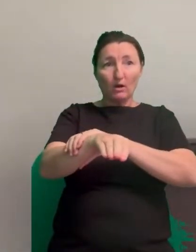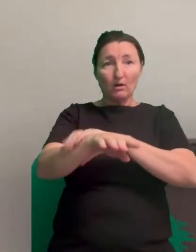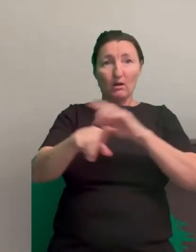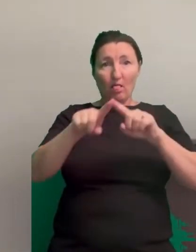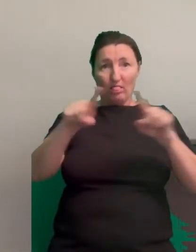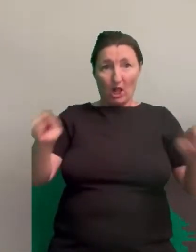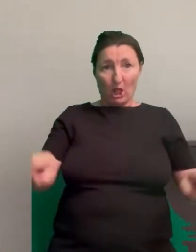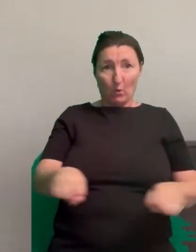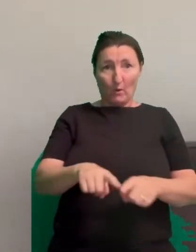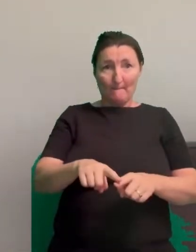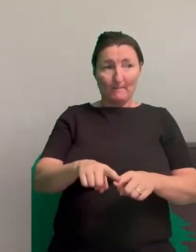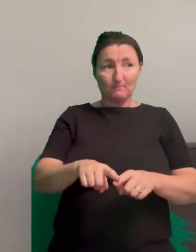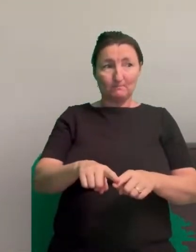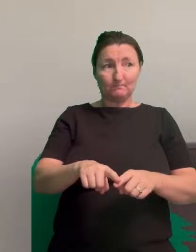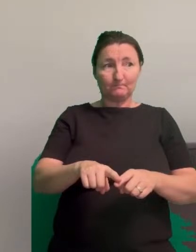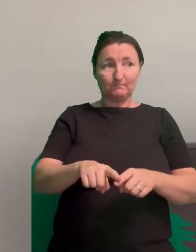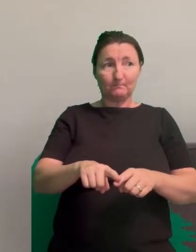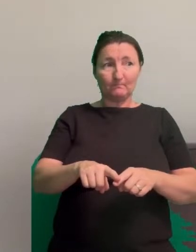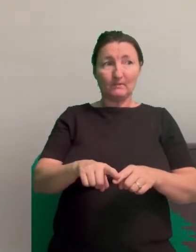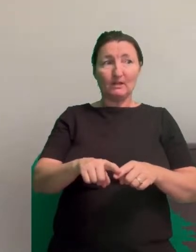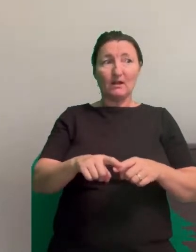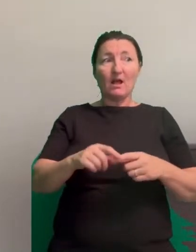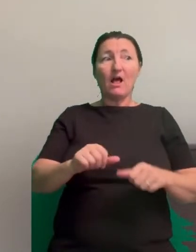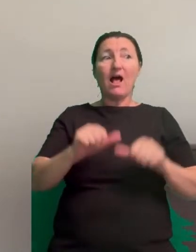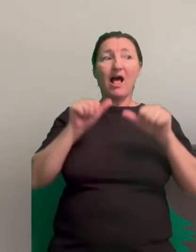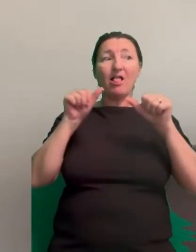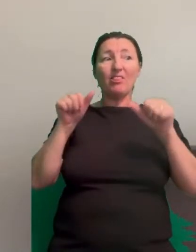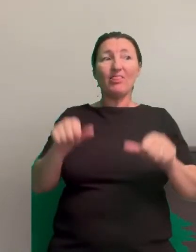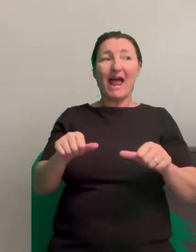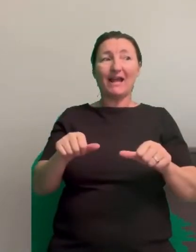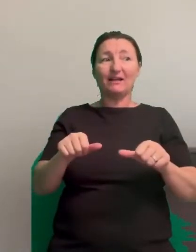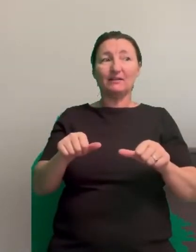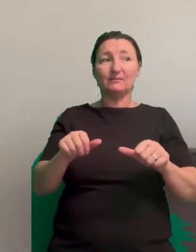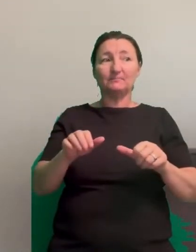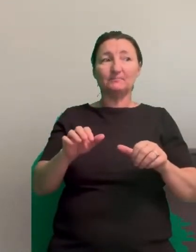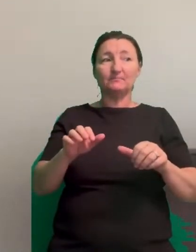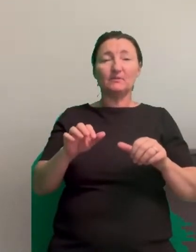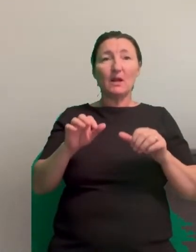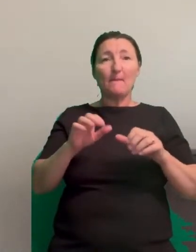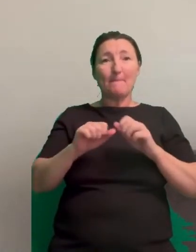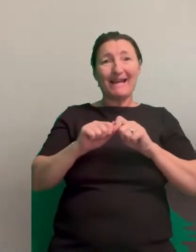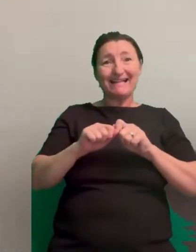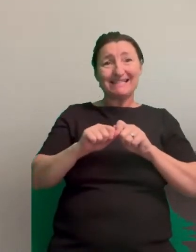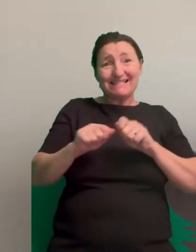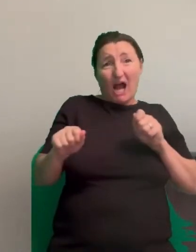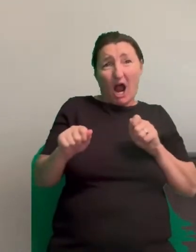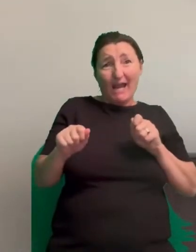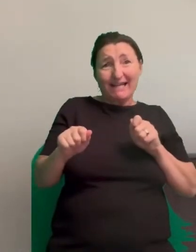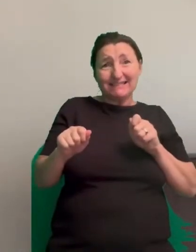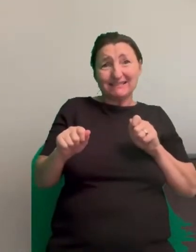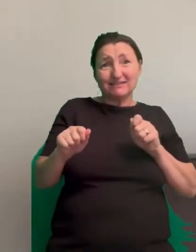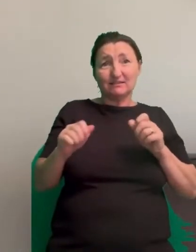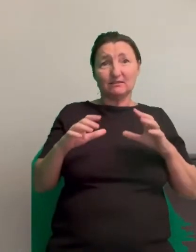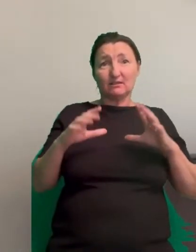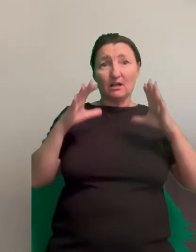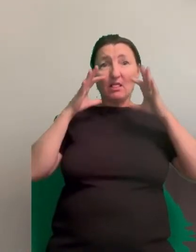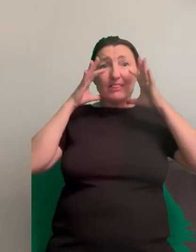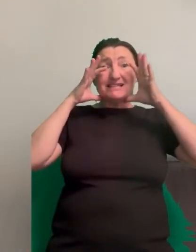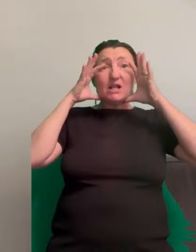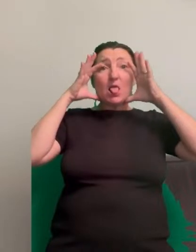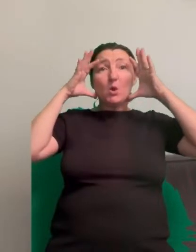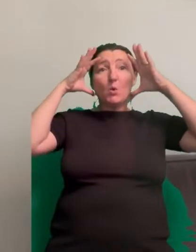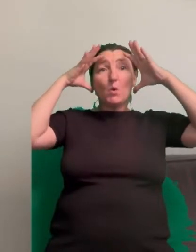then you actually make the loop tight, and you have to mind your and